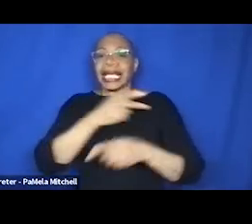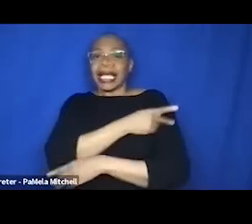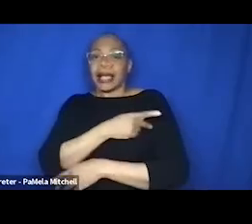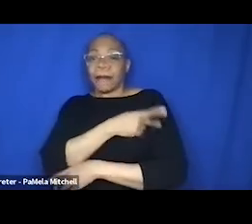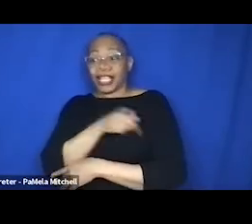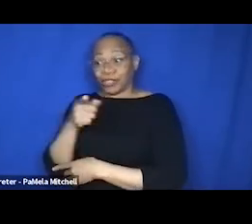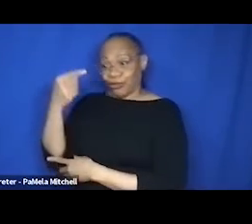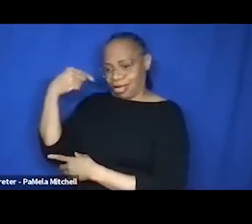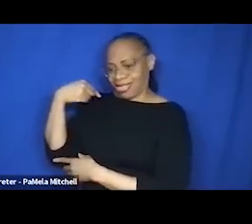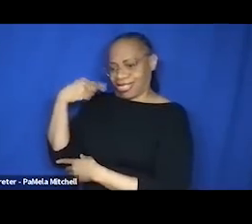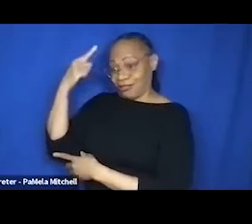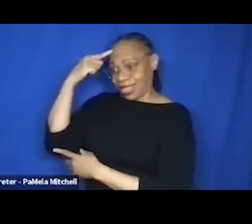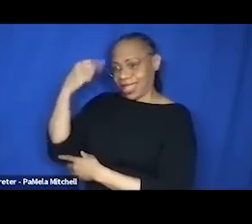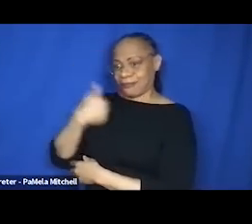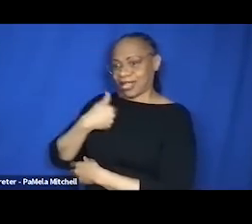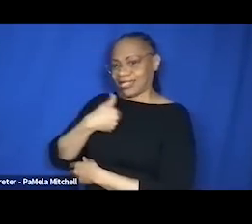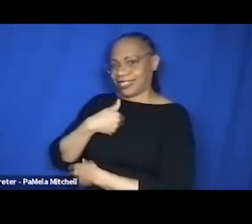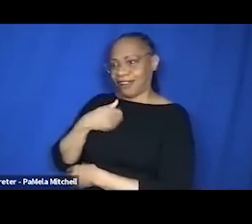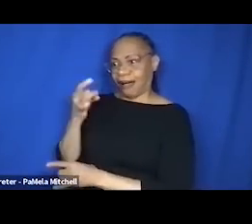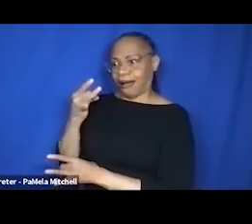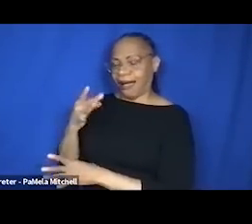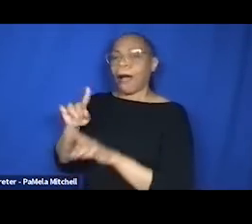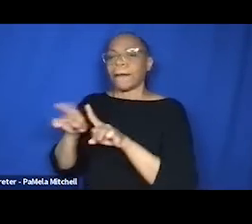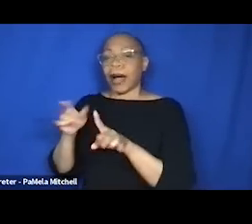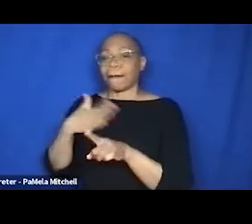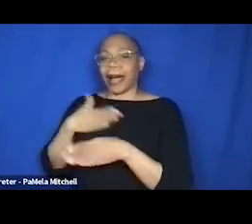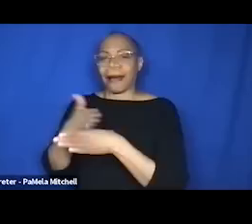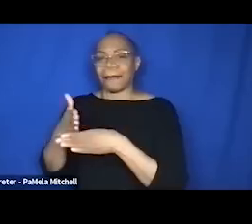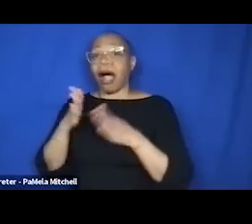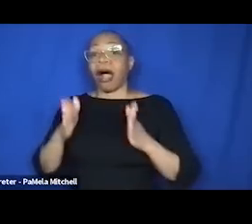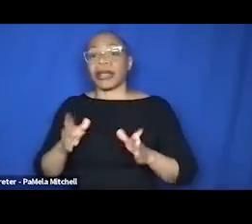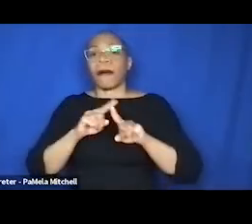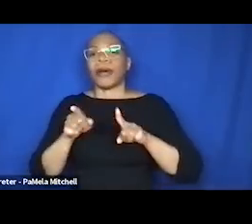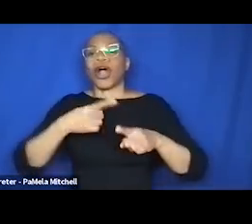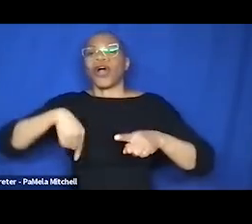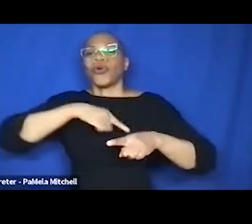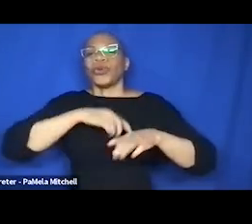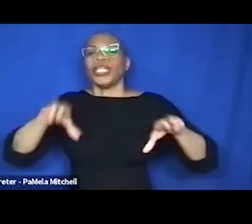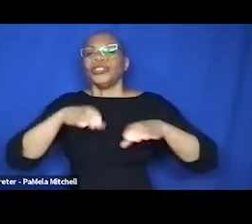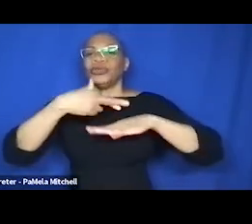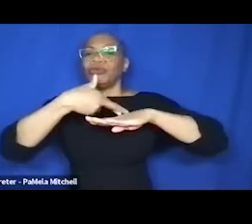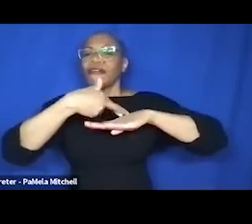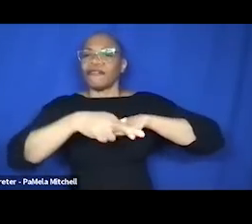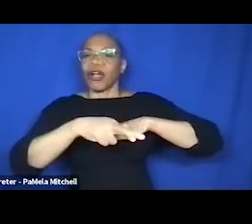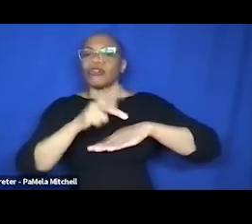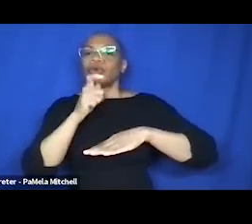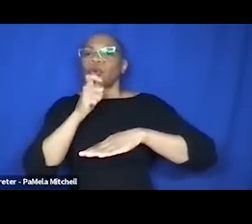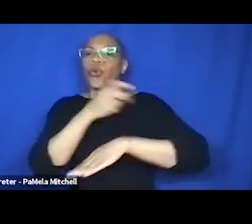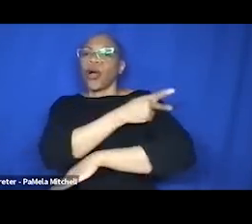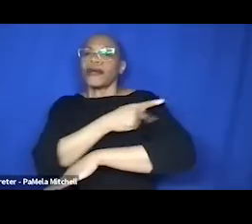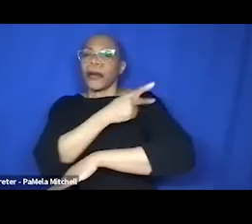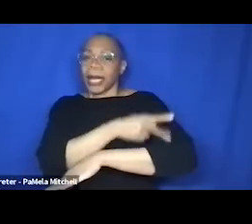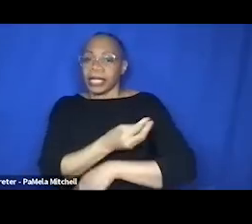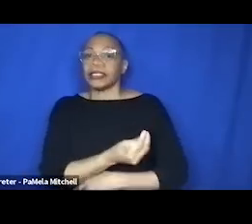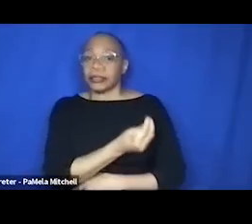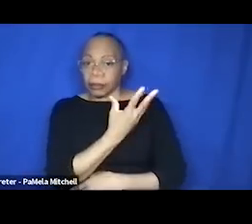my partner. So we get a lot of referrals through patients. Most of our referrals come through patients.